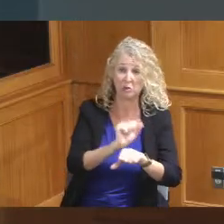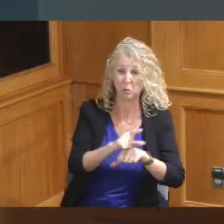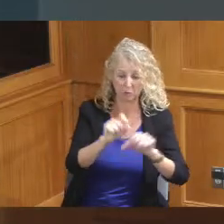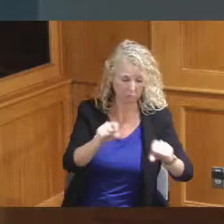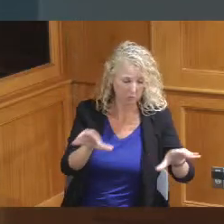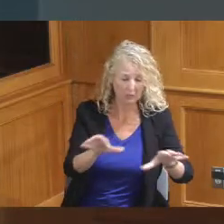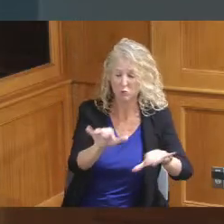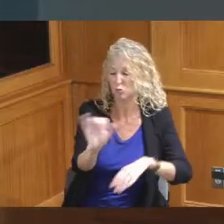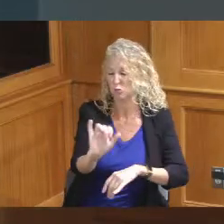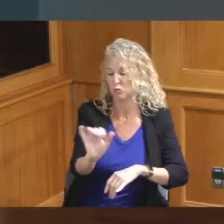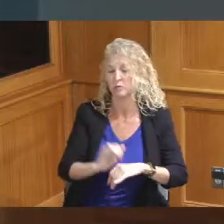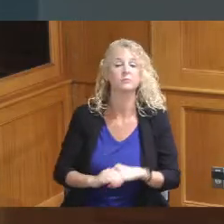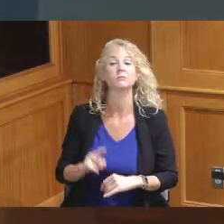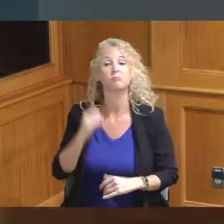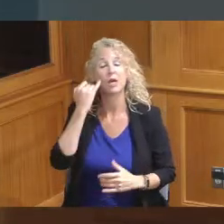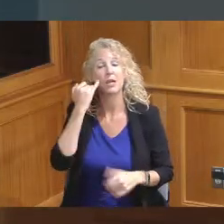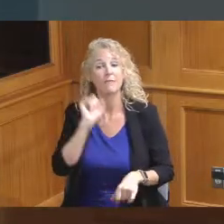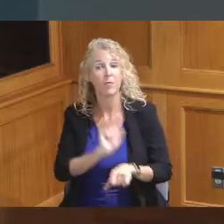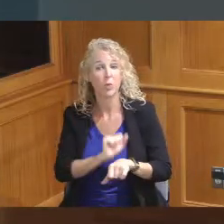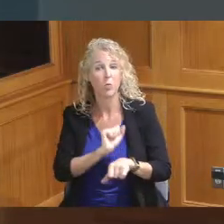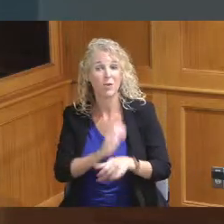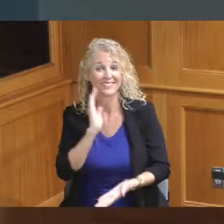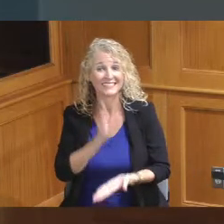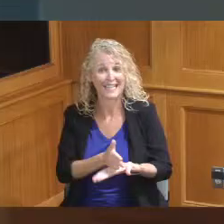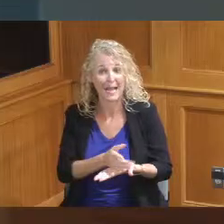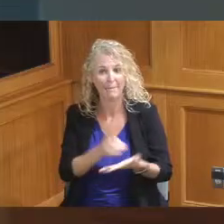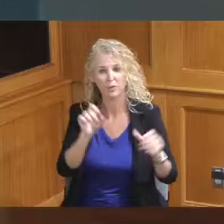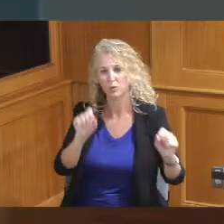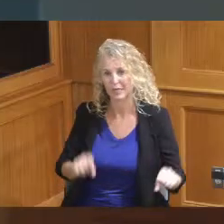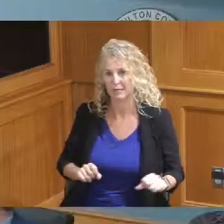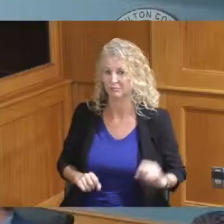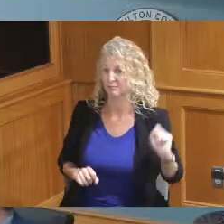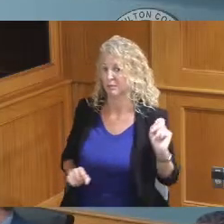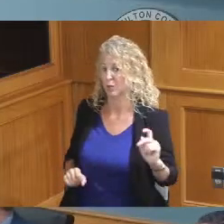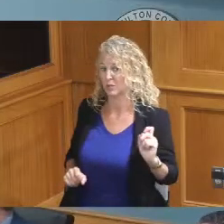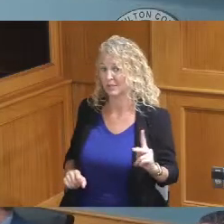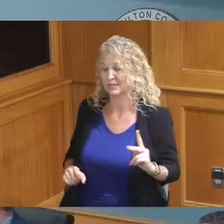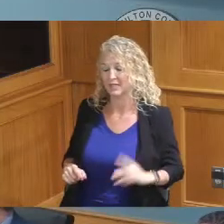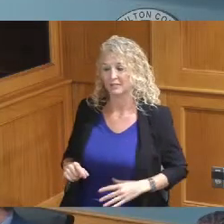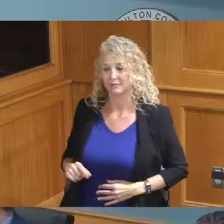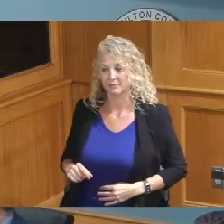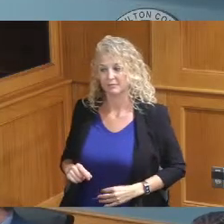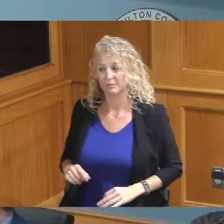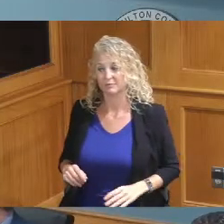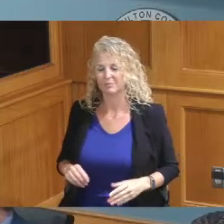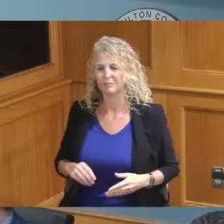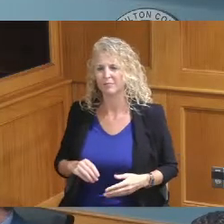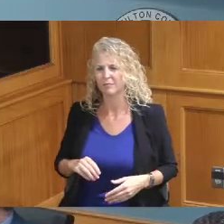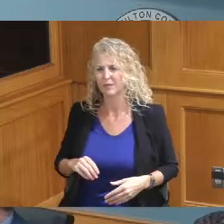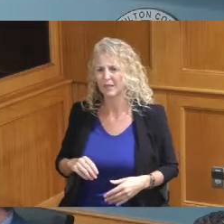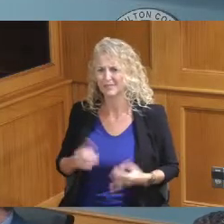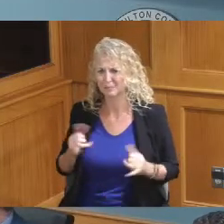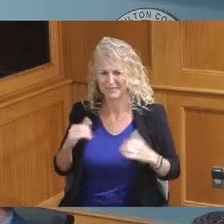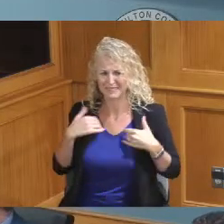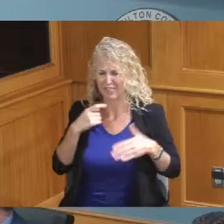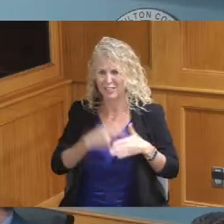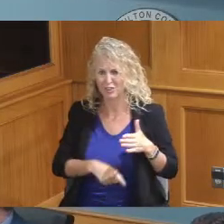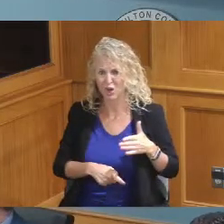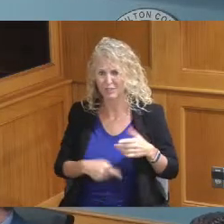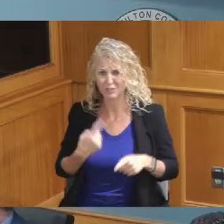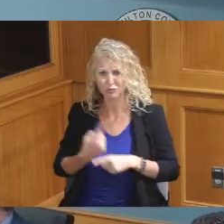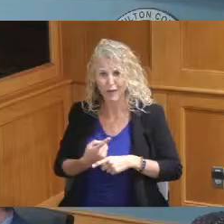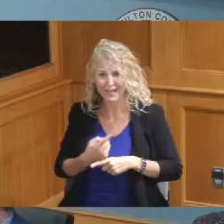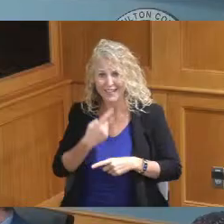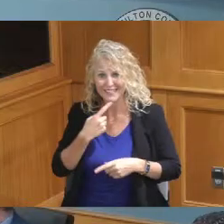that option, but if you wanted to terminate it, you could. Okay, because I think we'll terminate with a cost. Then it has